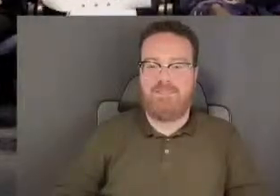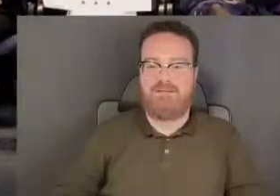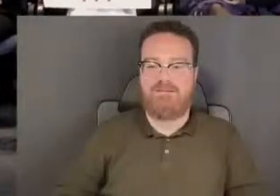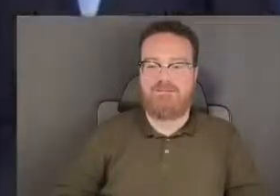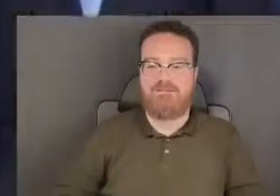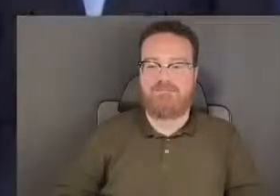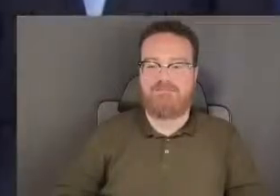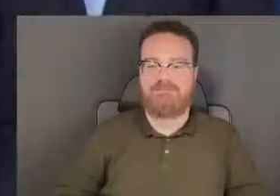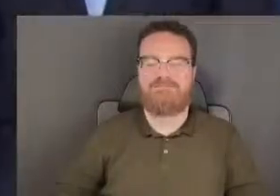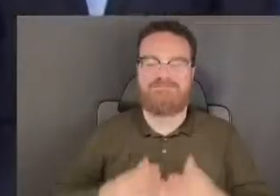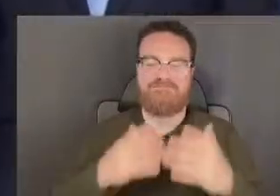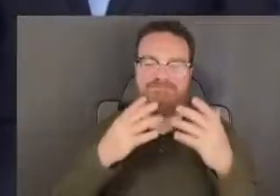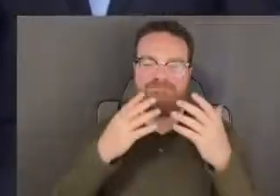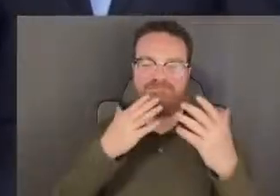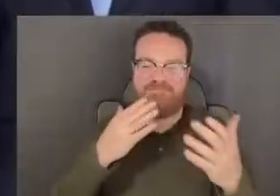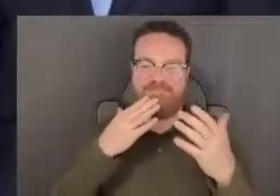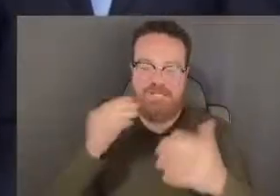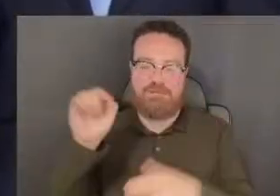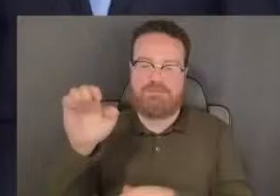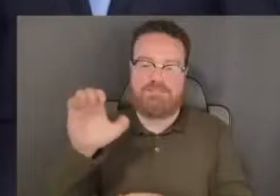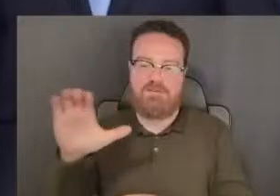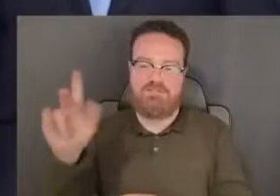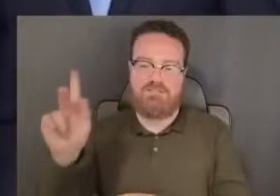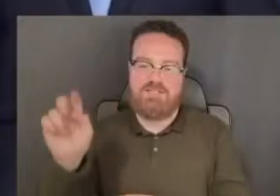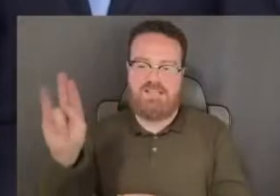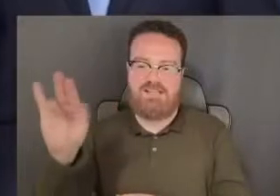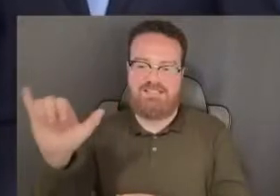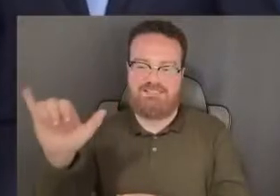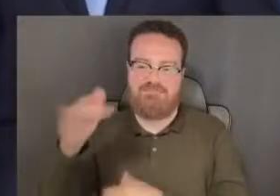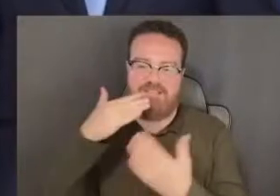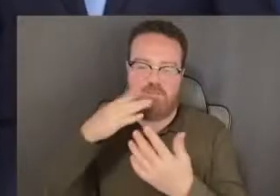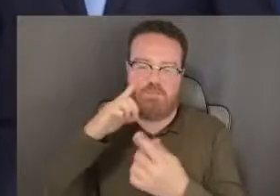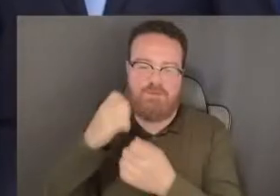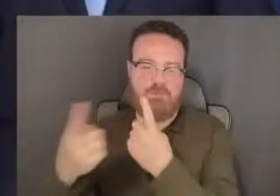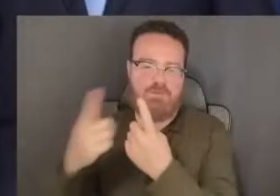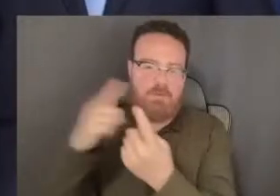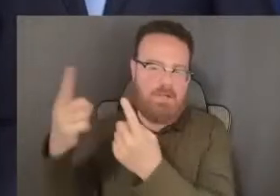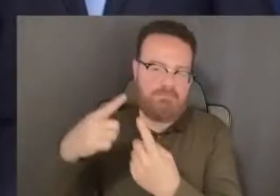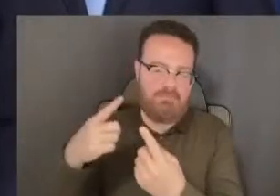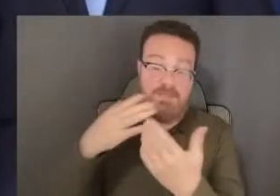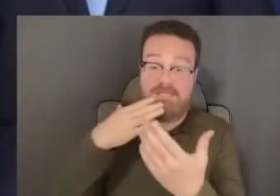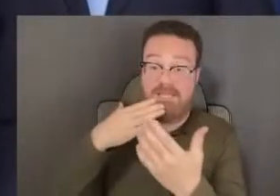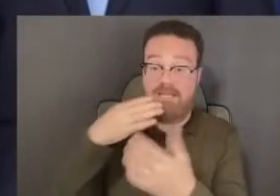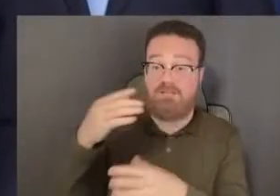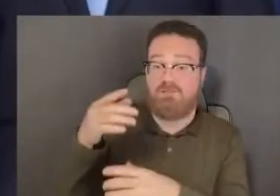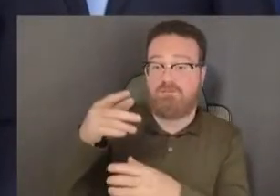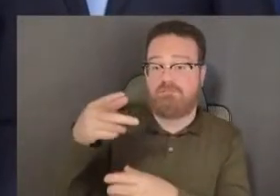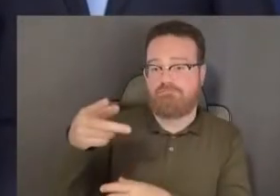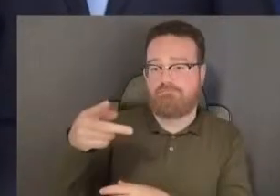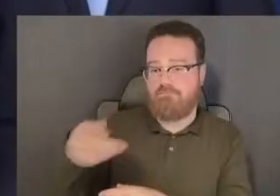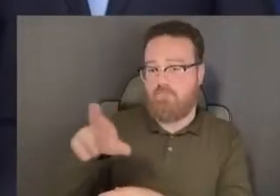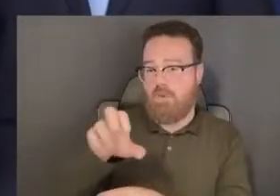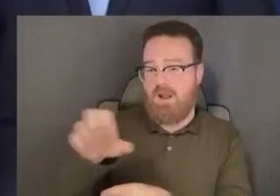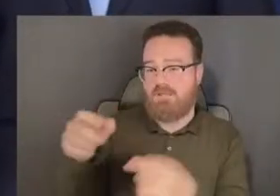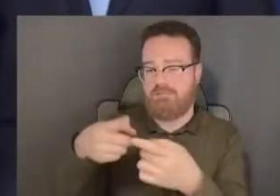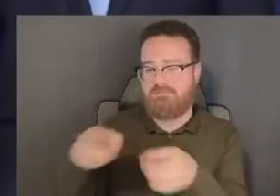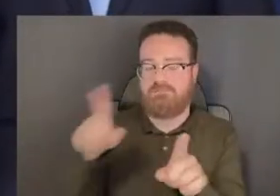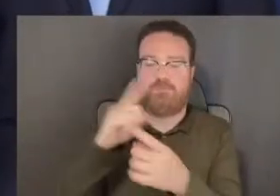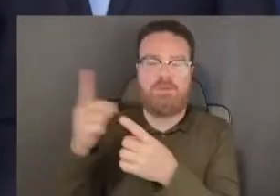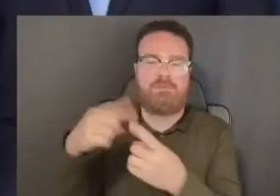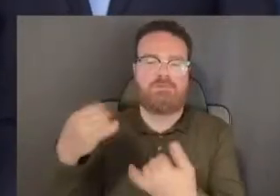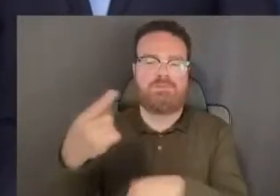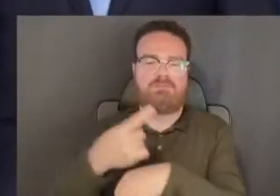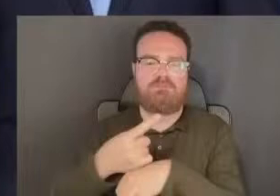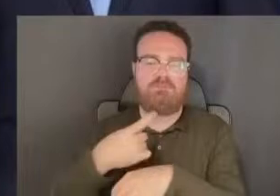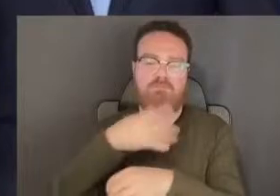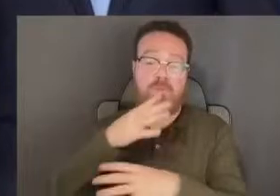Thank you, Secretary Kennedy. Thank you to everyone for being here, and thank you to the press for attending today. We're going to take some questions from the press.